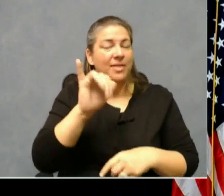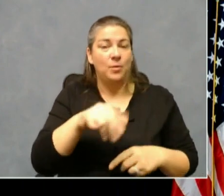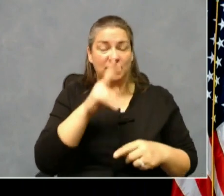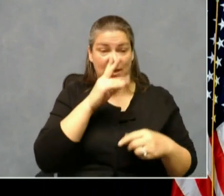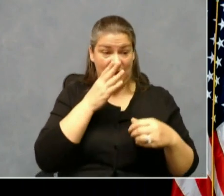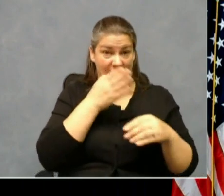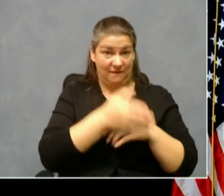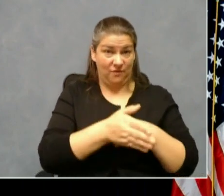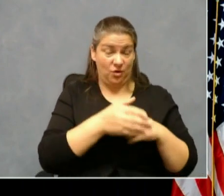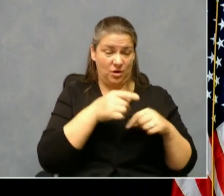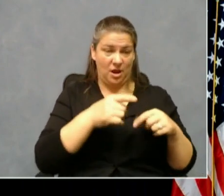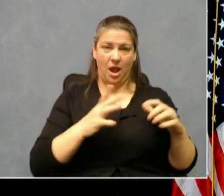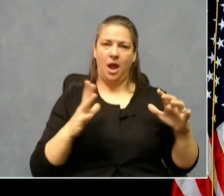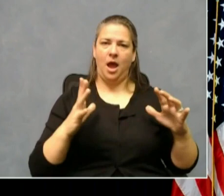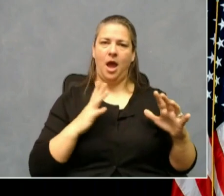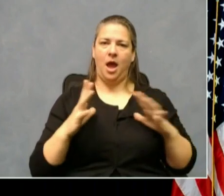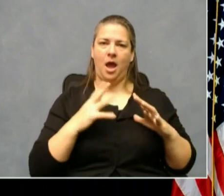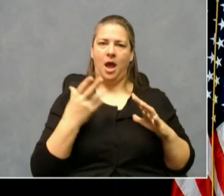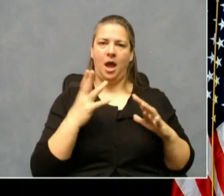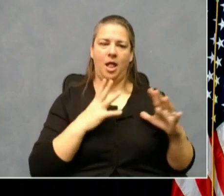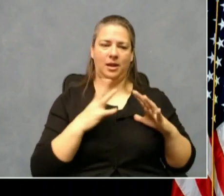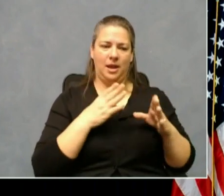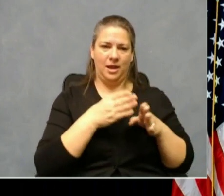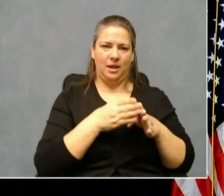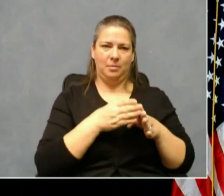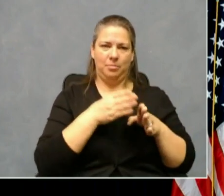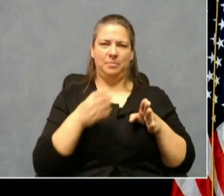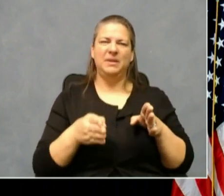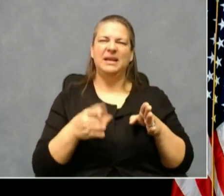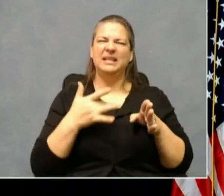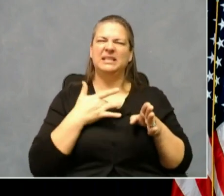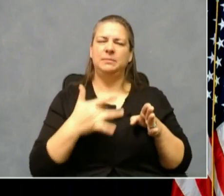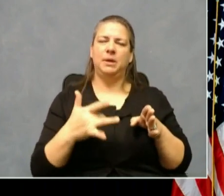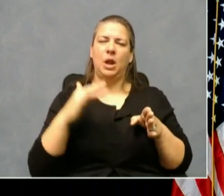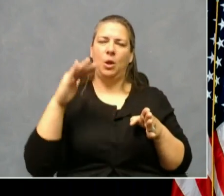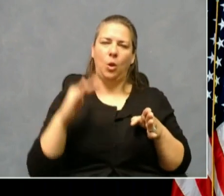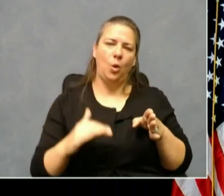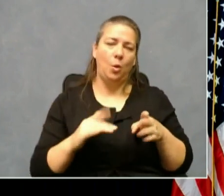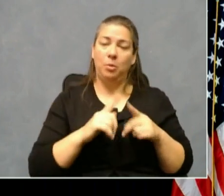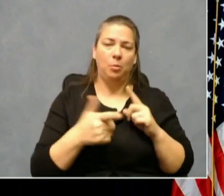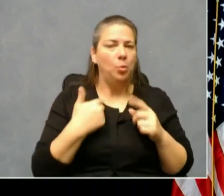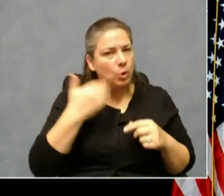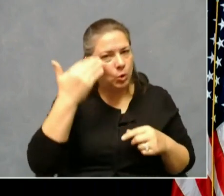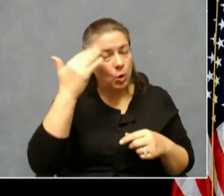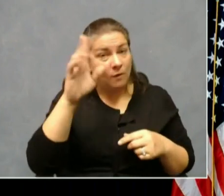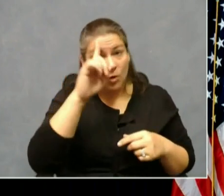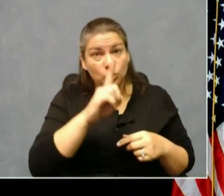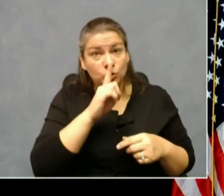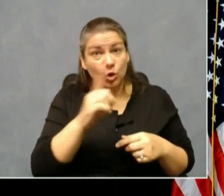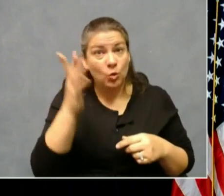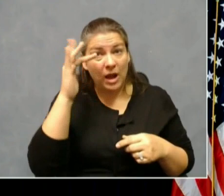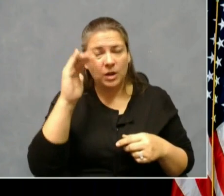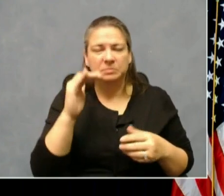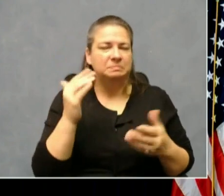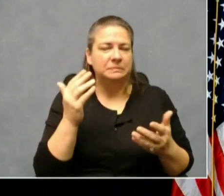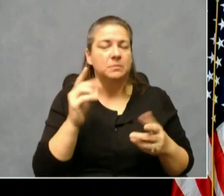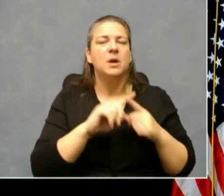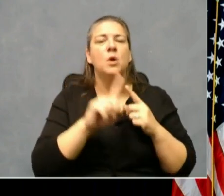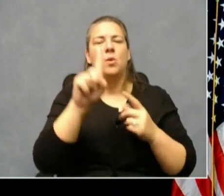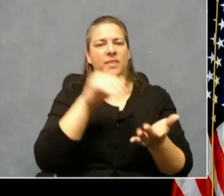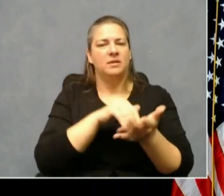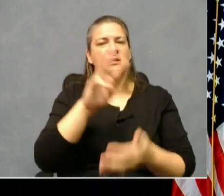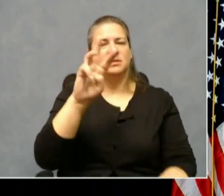holiday potentially be a little bit lower, but we don't know that yet. But 1,635 cases